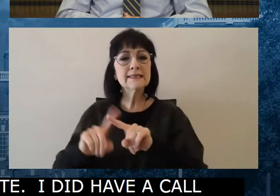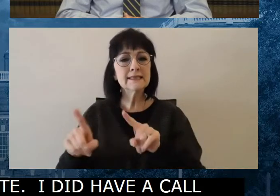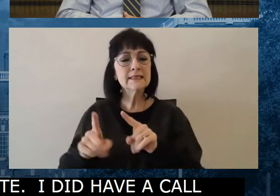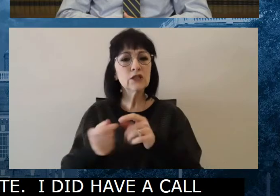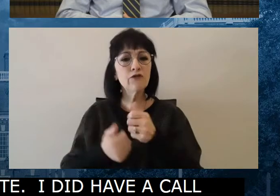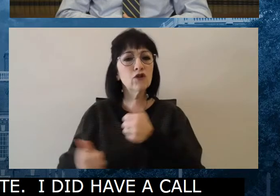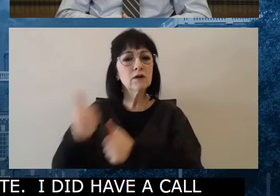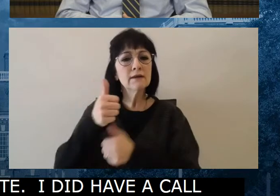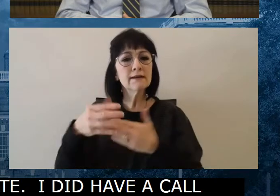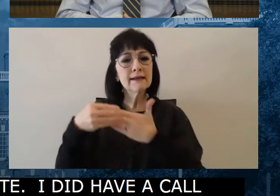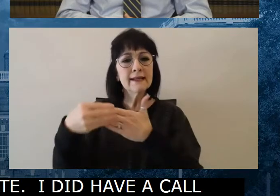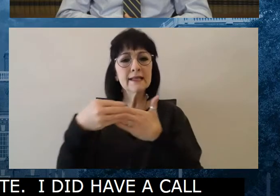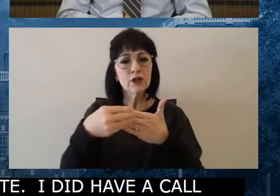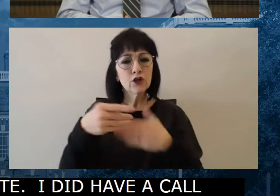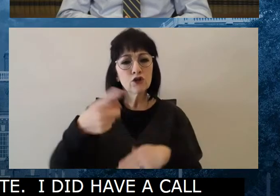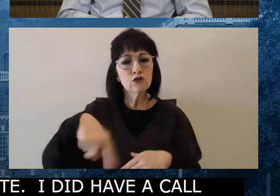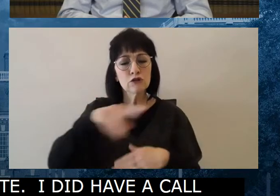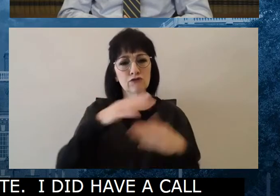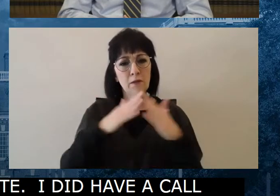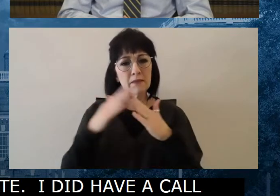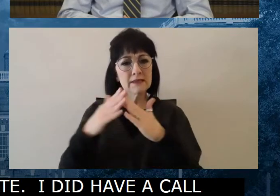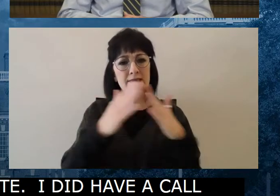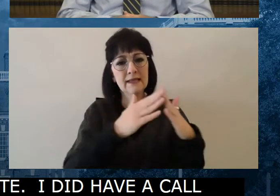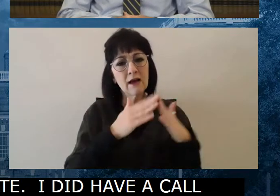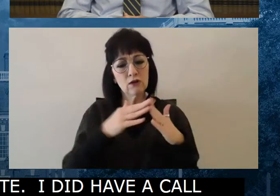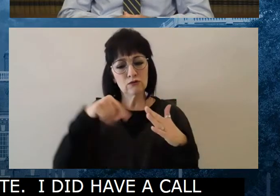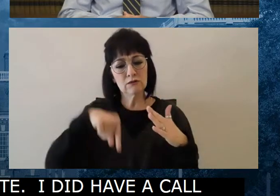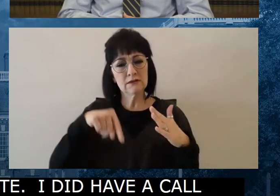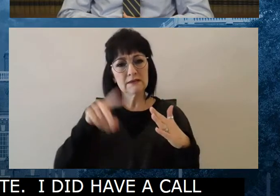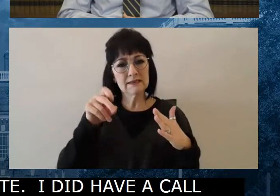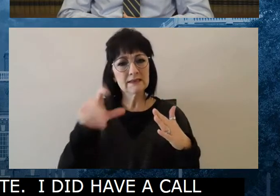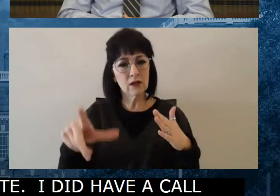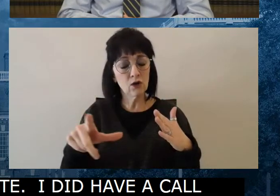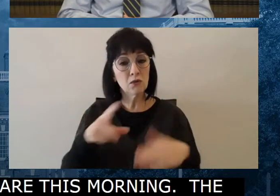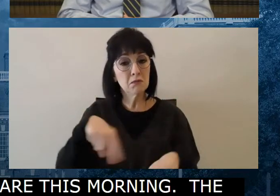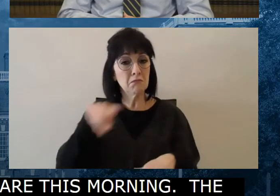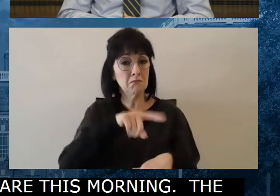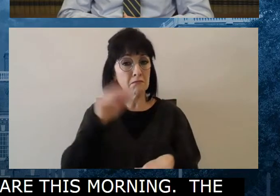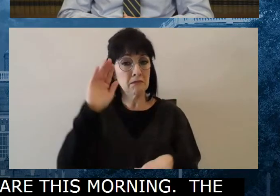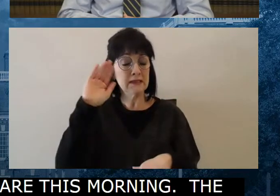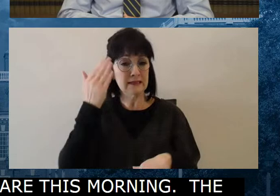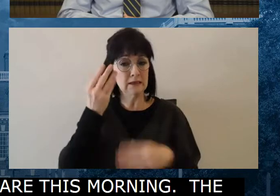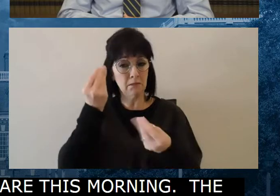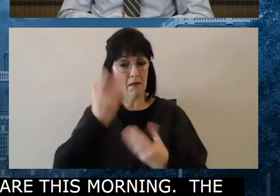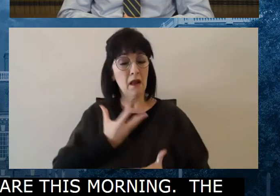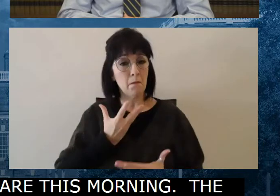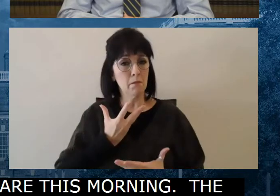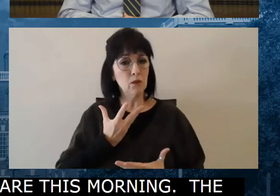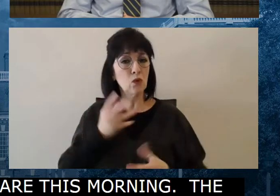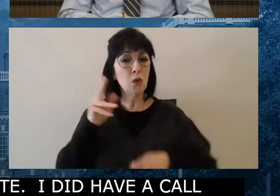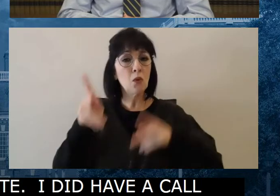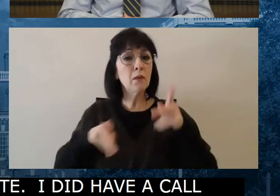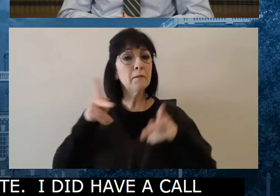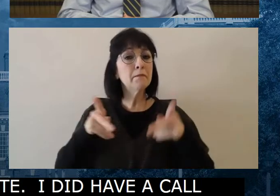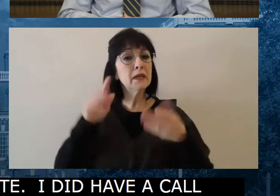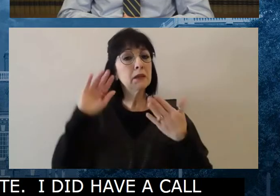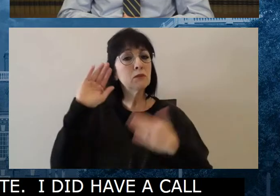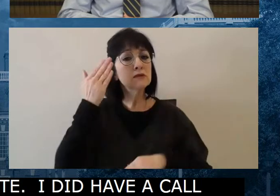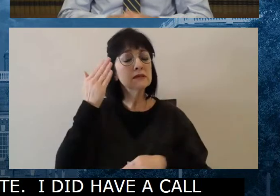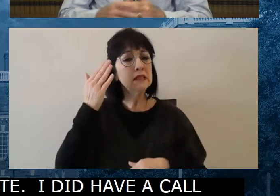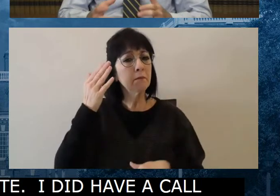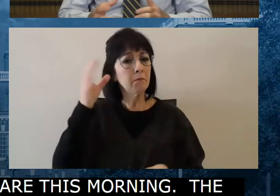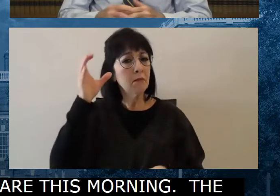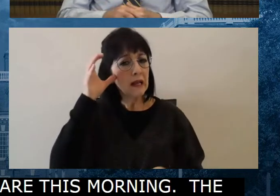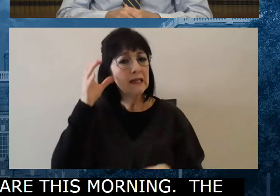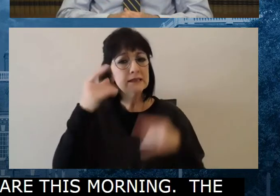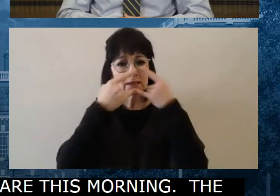mask compliance in the towns, outside and inside. And again, social distancing,